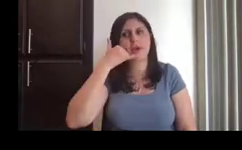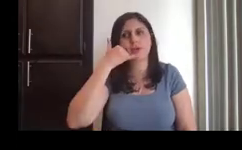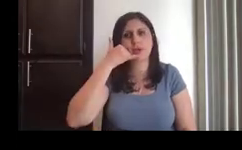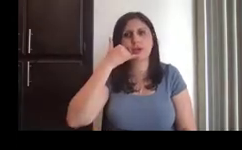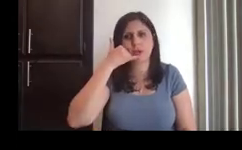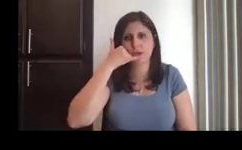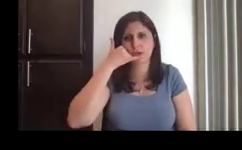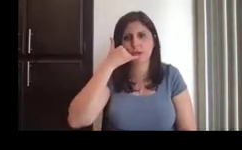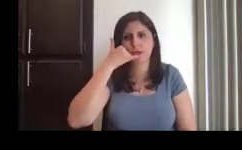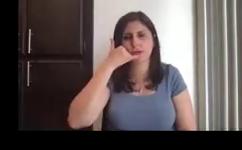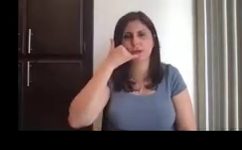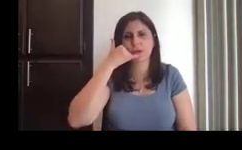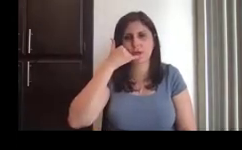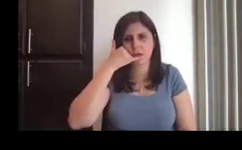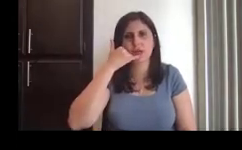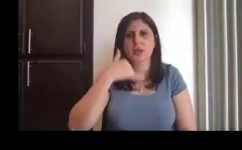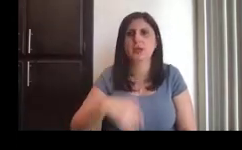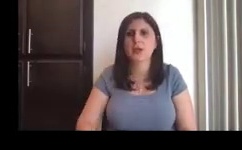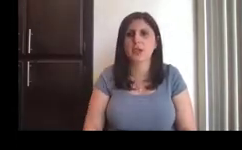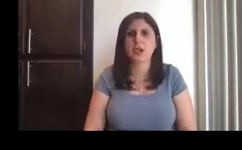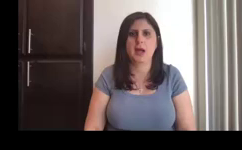Phone. Phone.